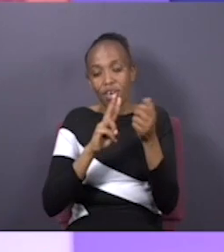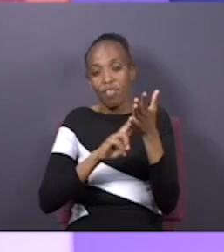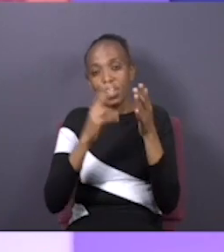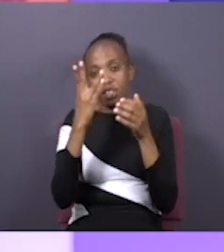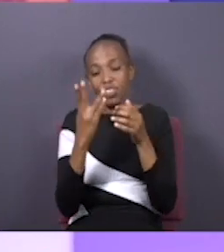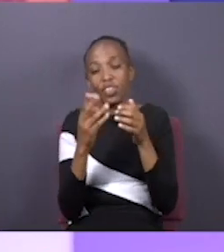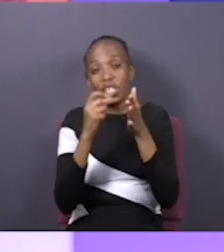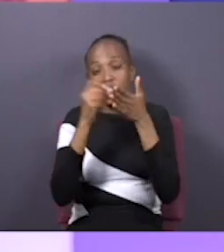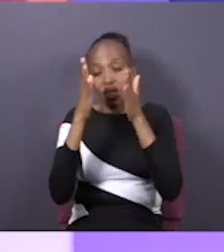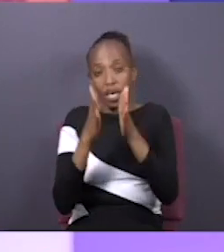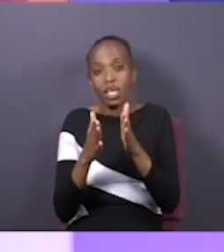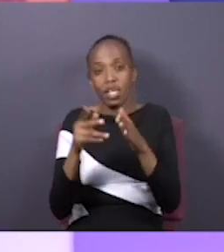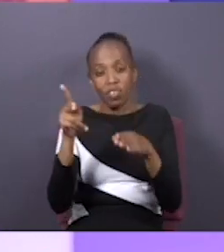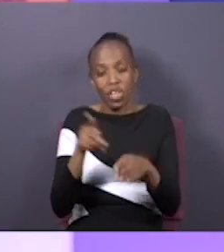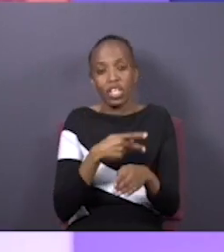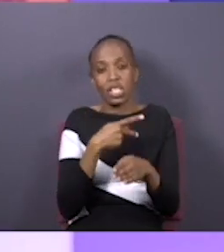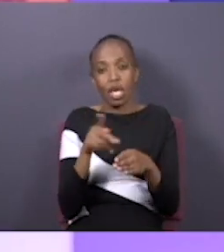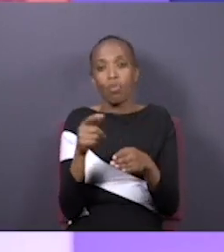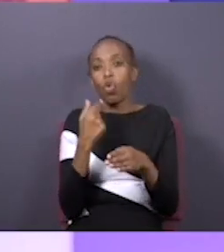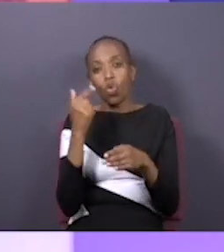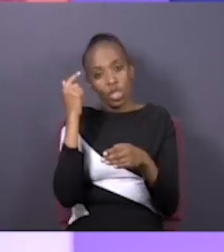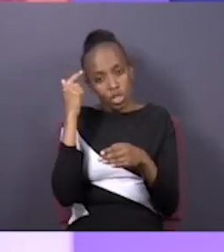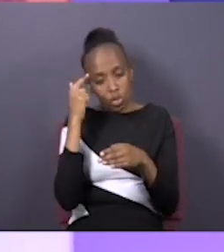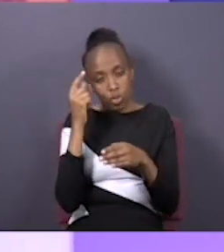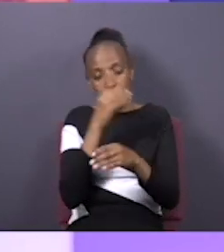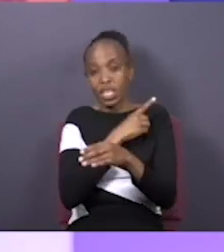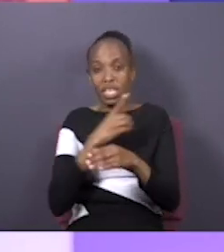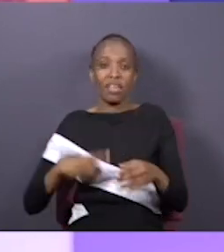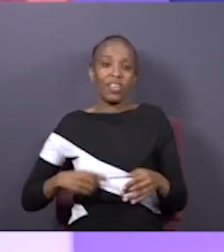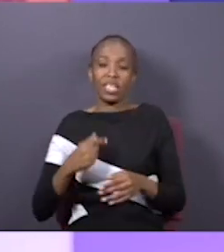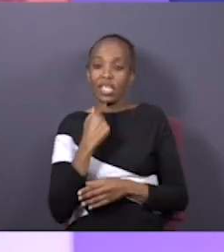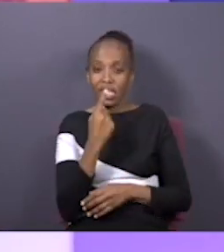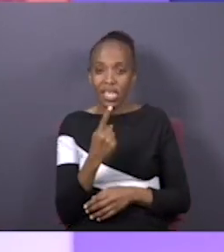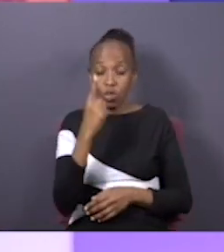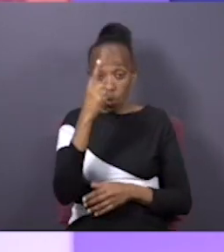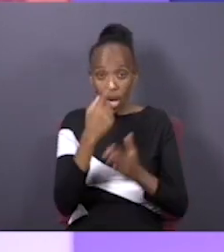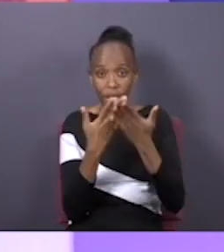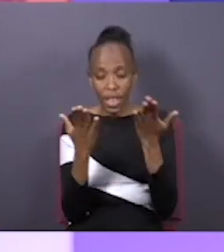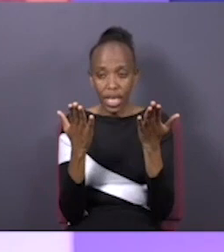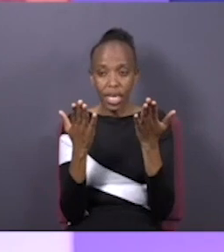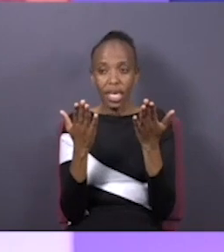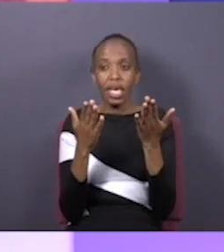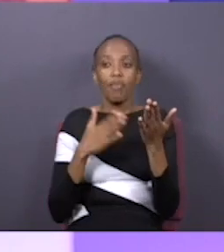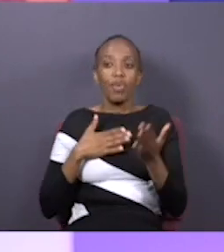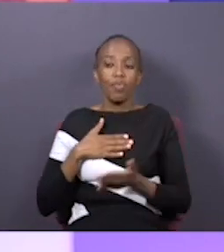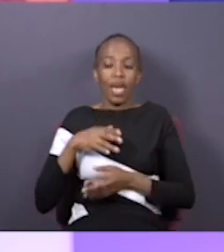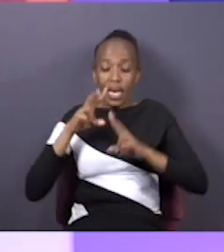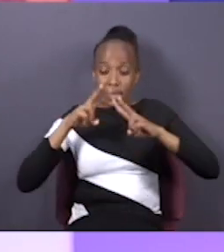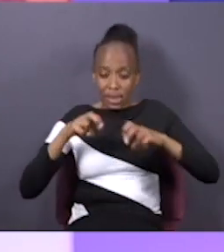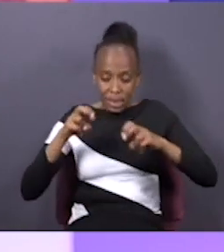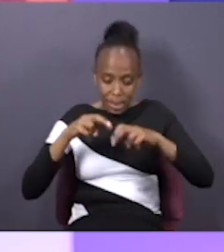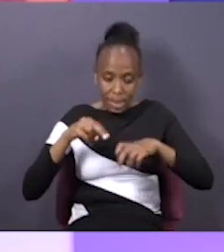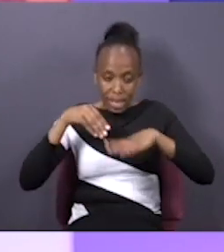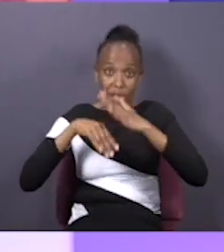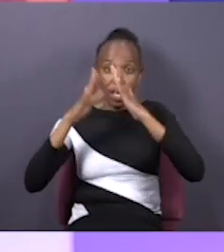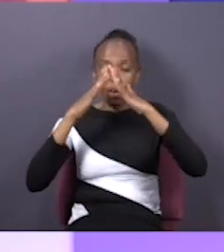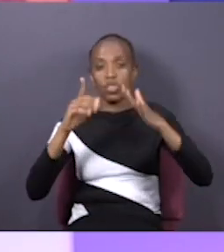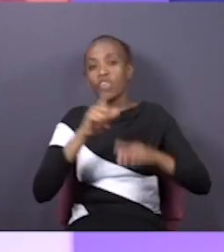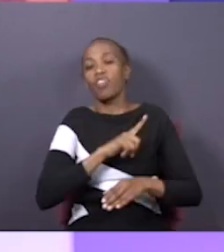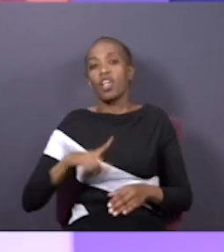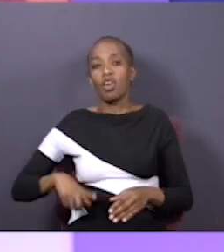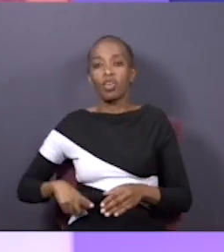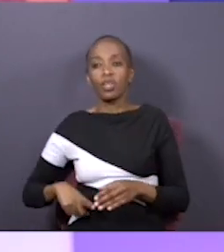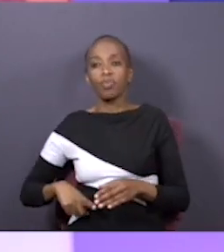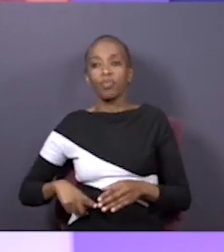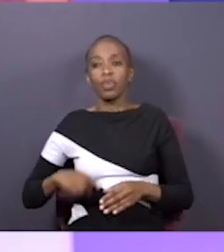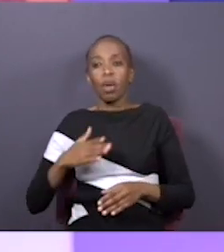the writer of the Psalm, who is thought to be David, he said, one thing I seek, to be in the house of the